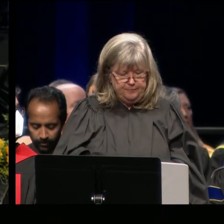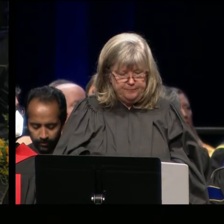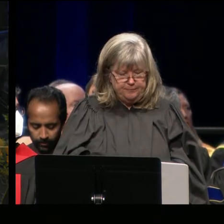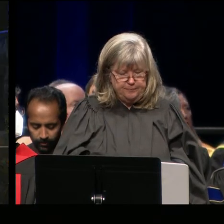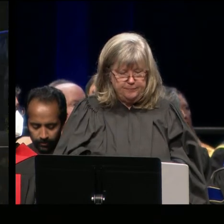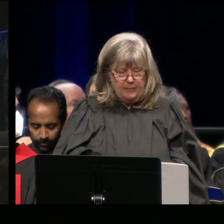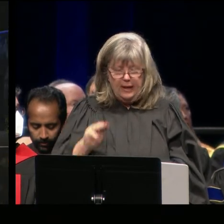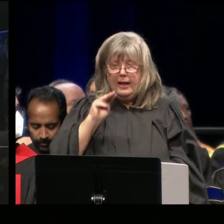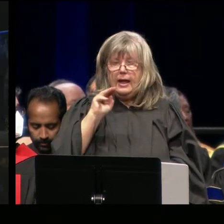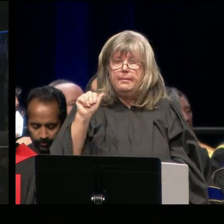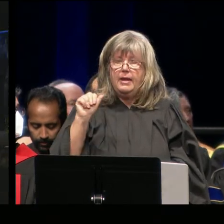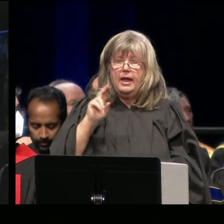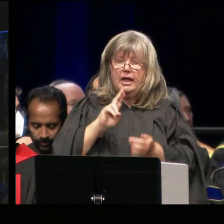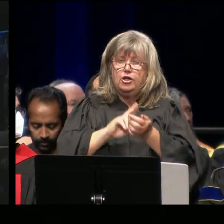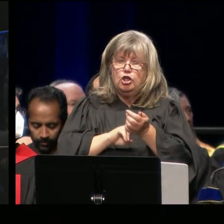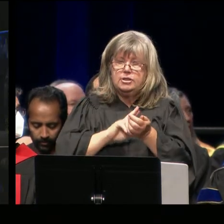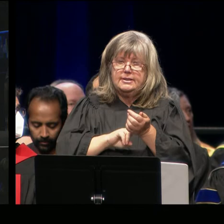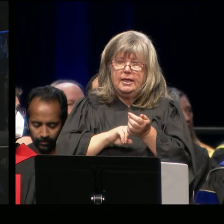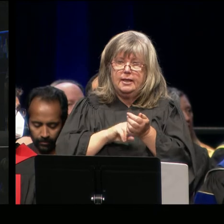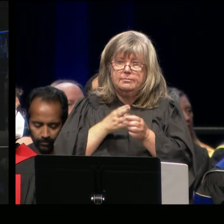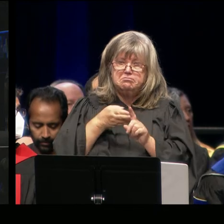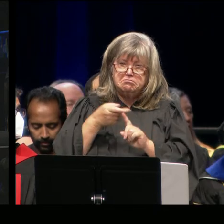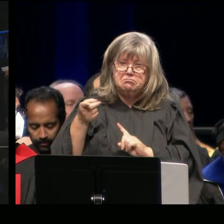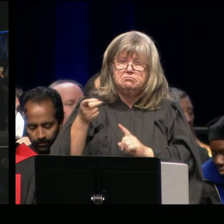Master of Nursing in Nursing.